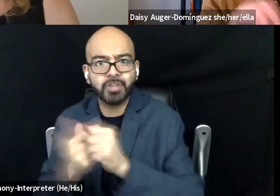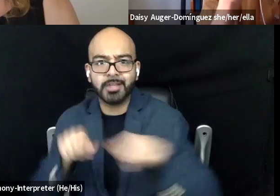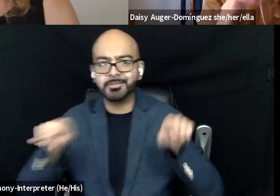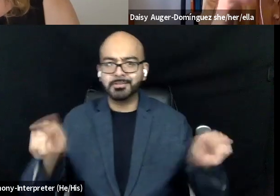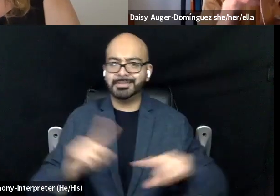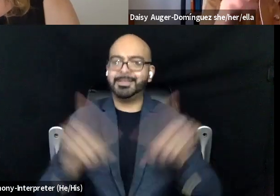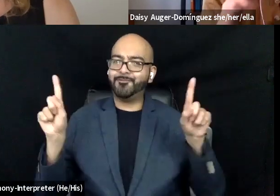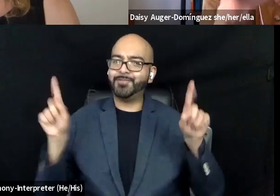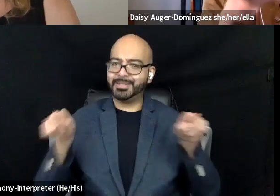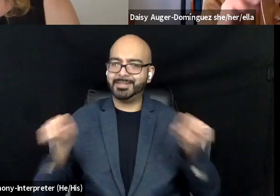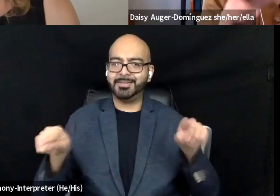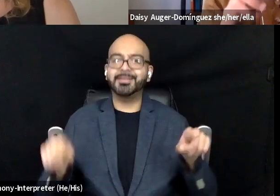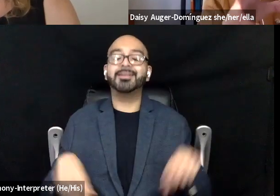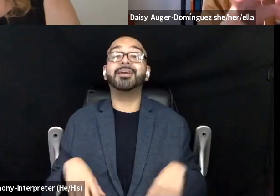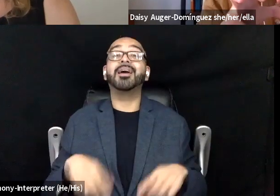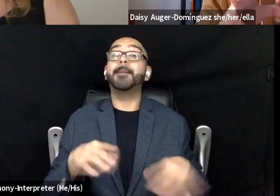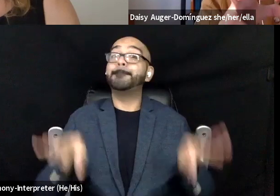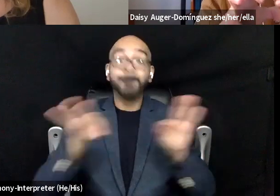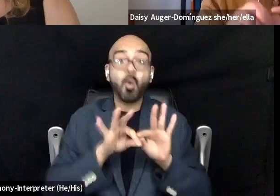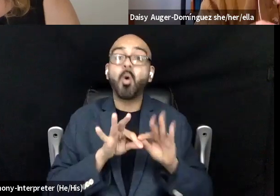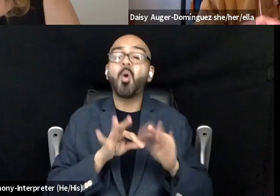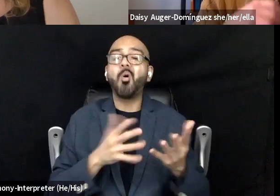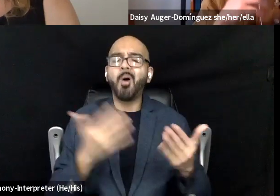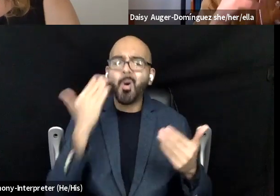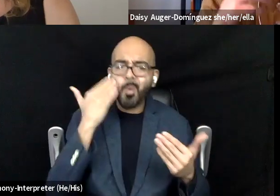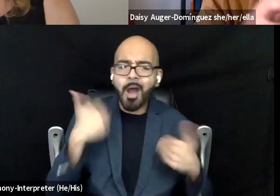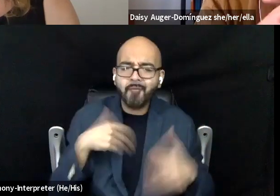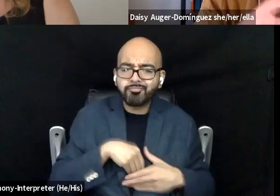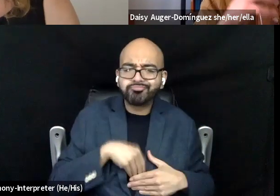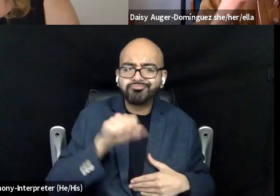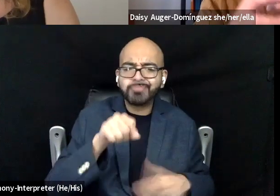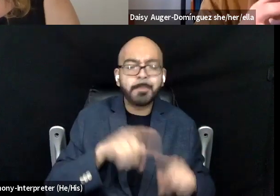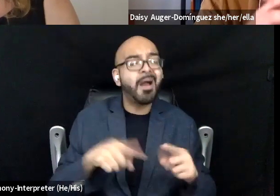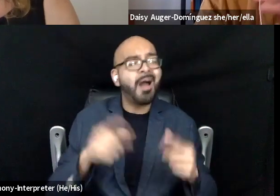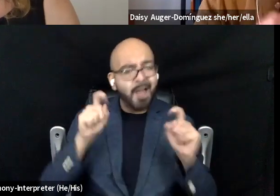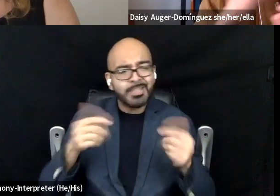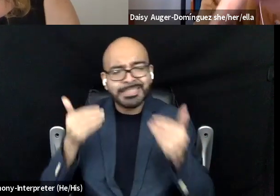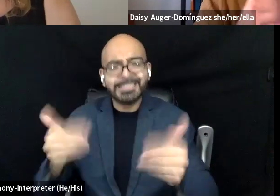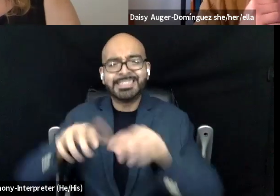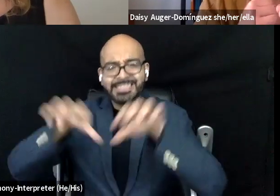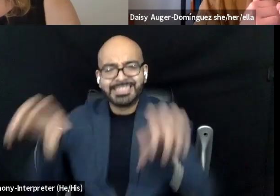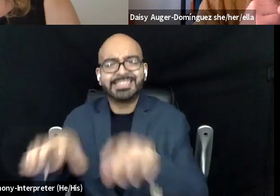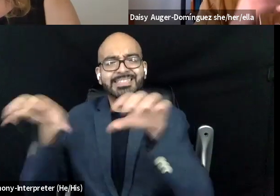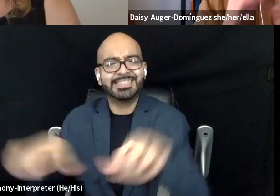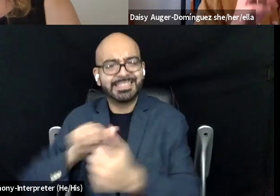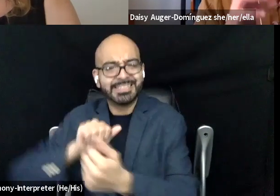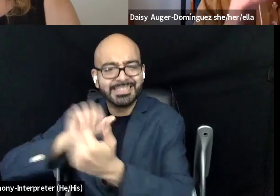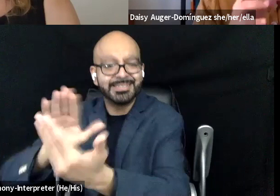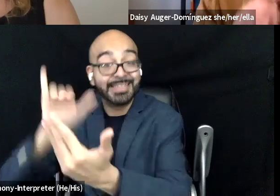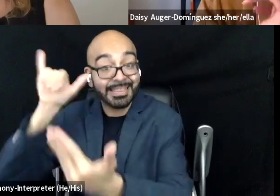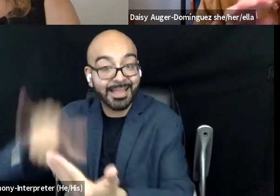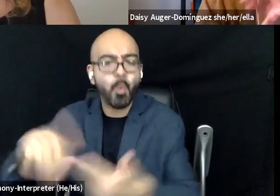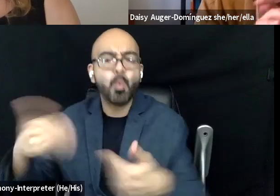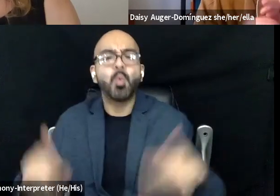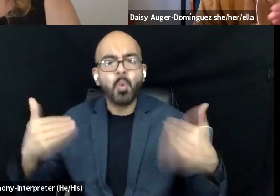operating, that's the real crux of it. It's about exploring your identity in relationship to others and asking for